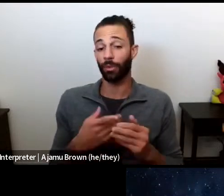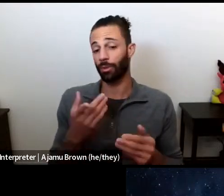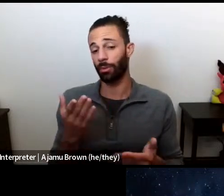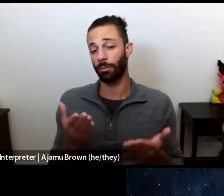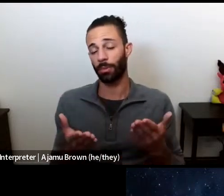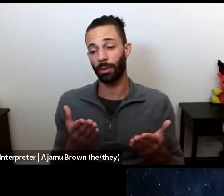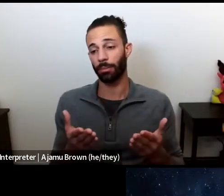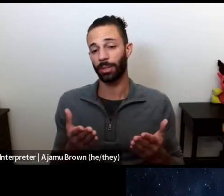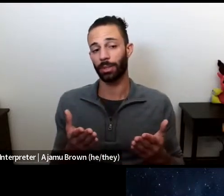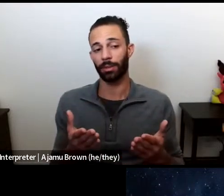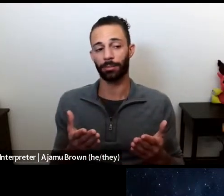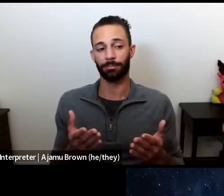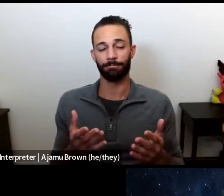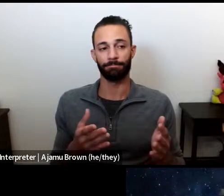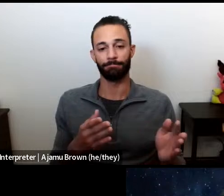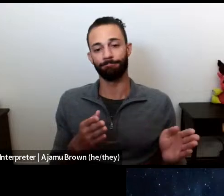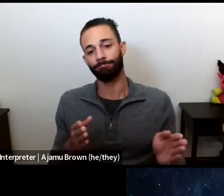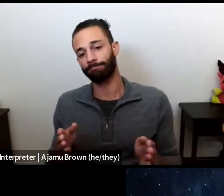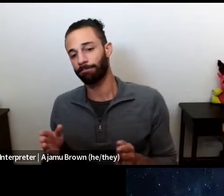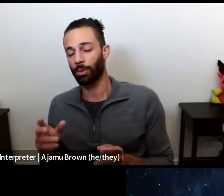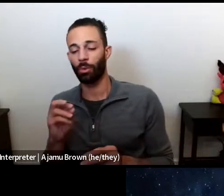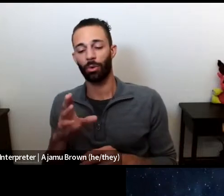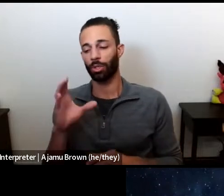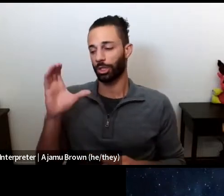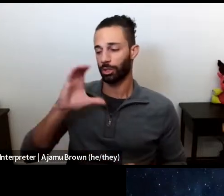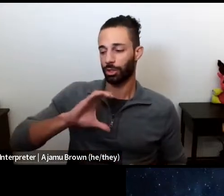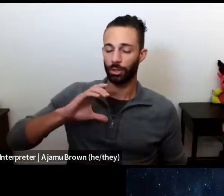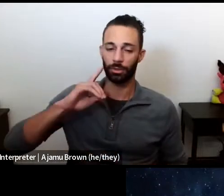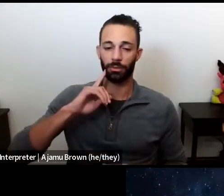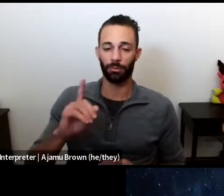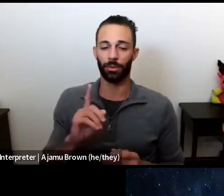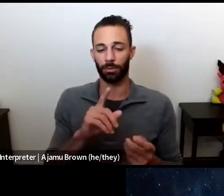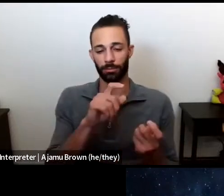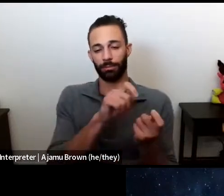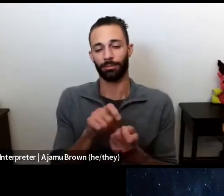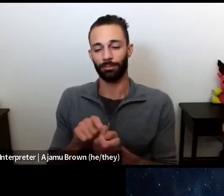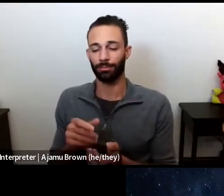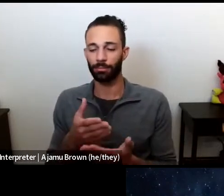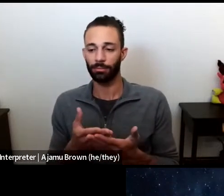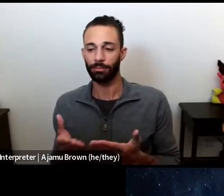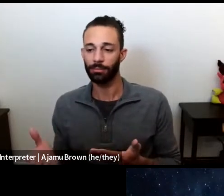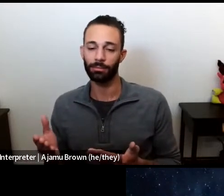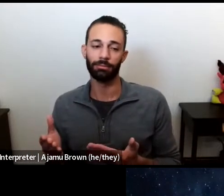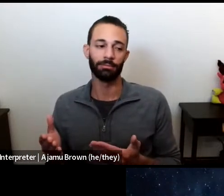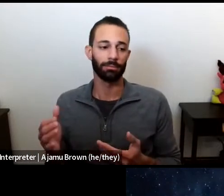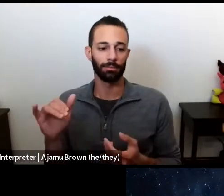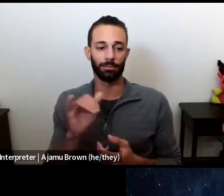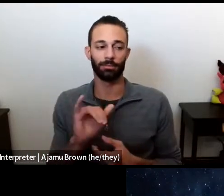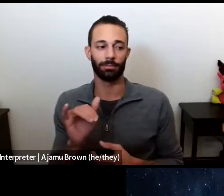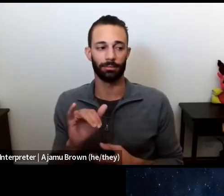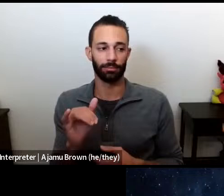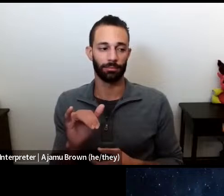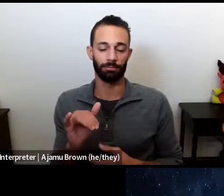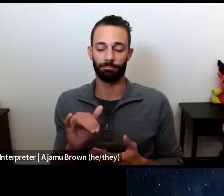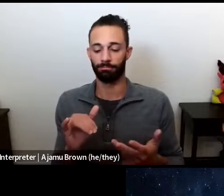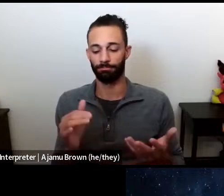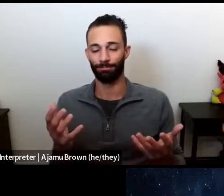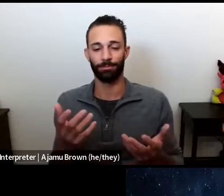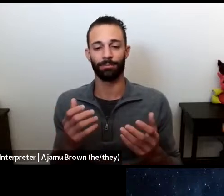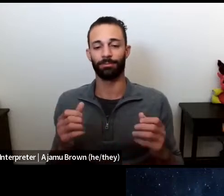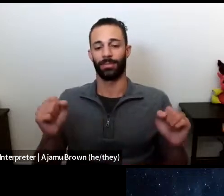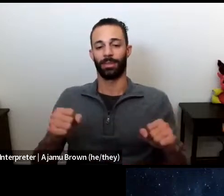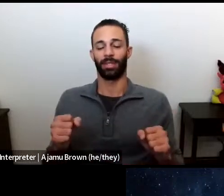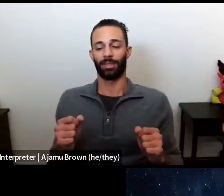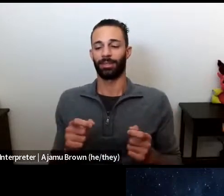or searching for some specific things to, like, yes, this is what I need for my heart right